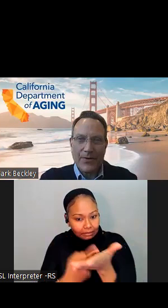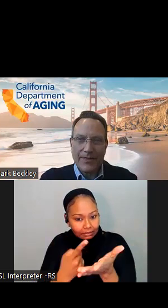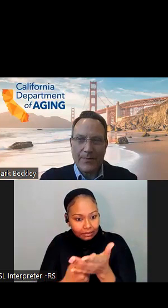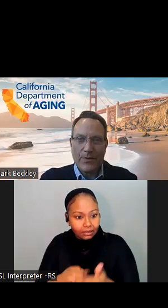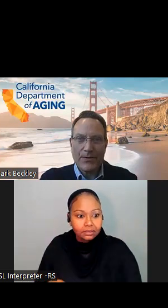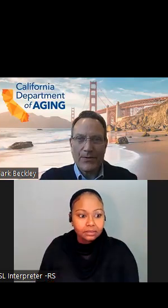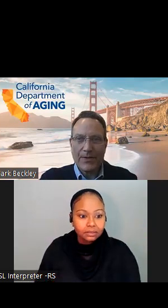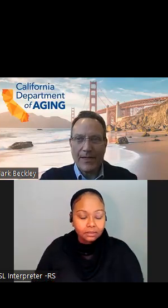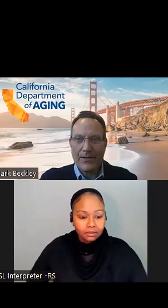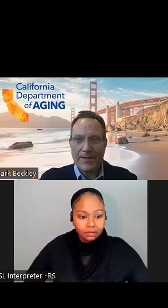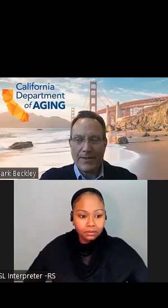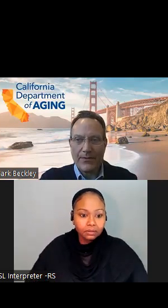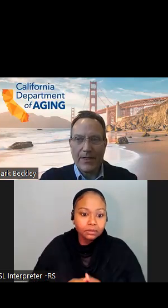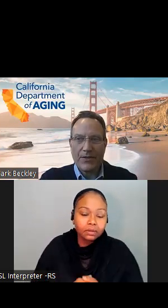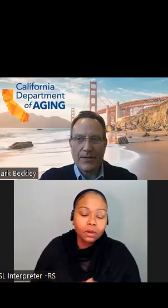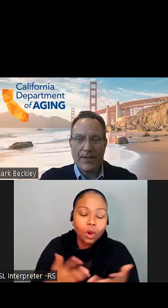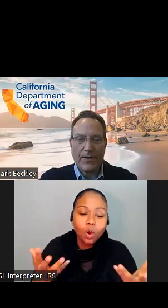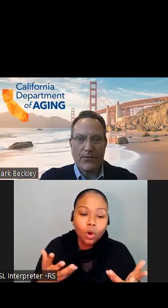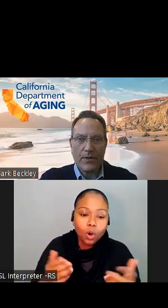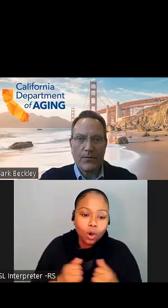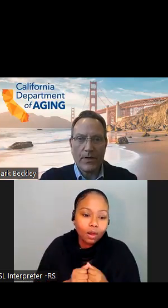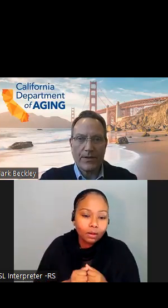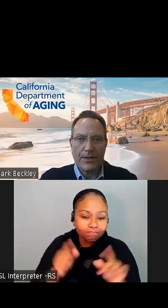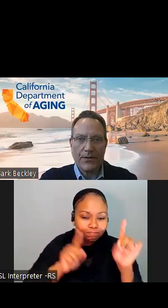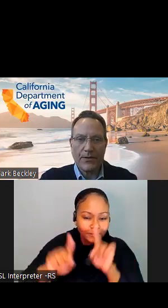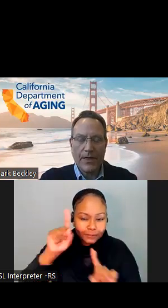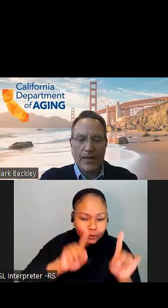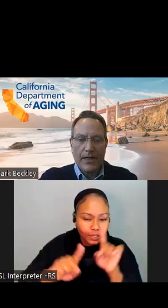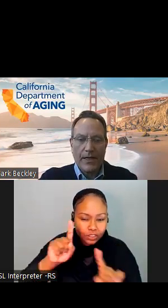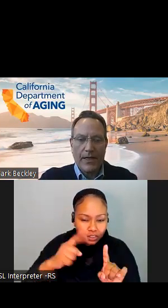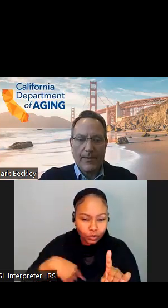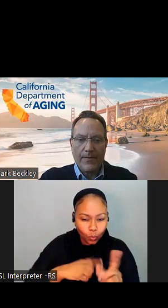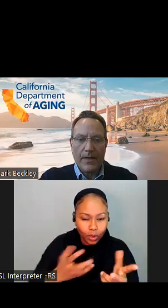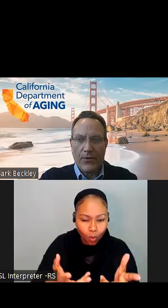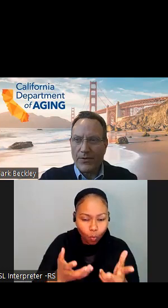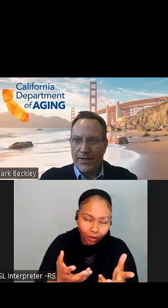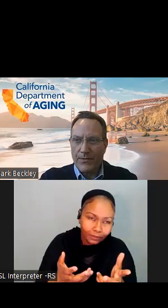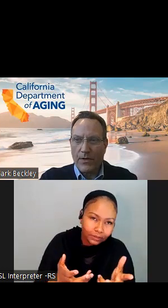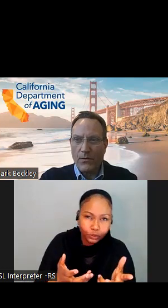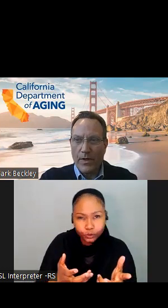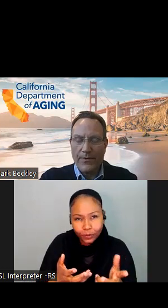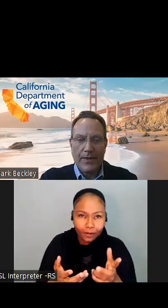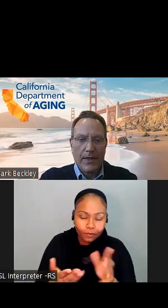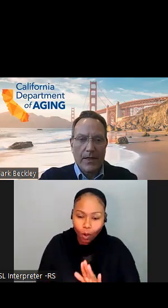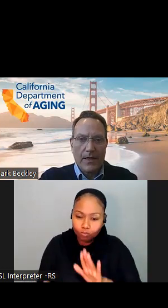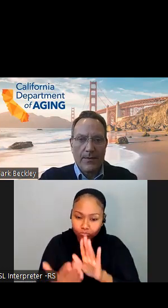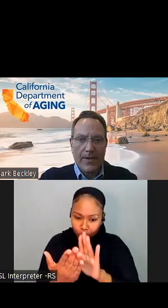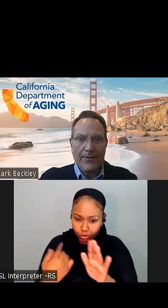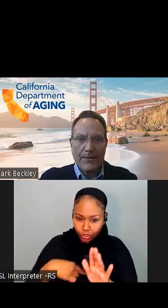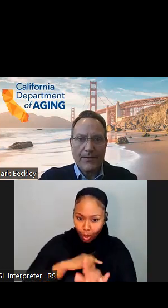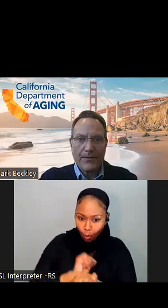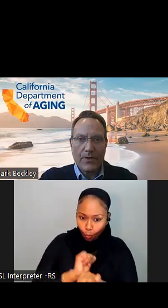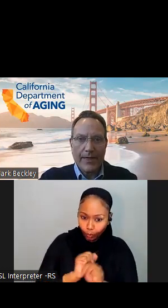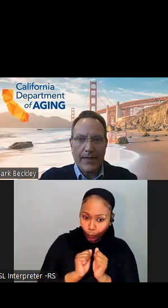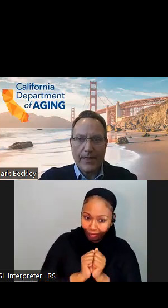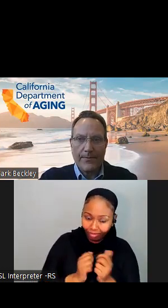guess, principles or, considerations that we really want to approach this work with. And